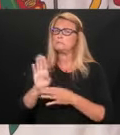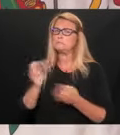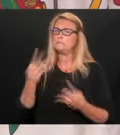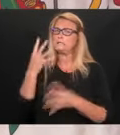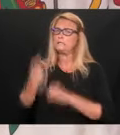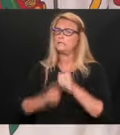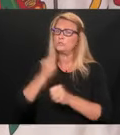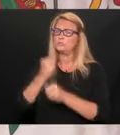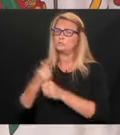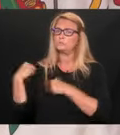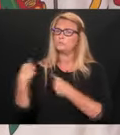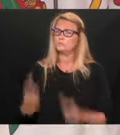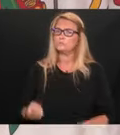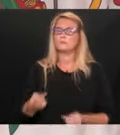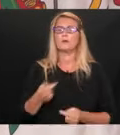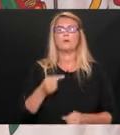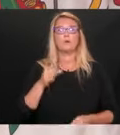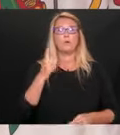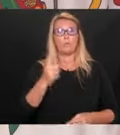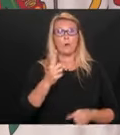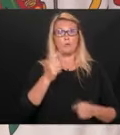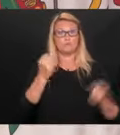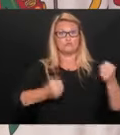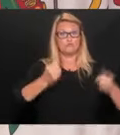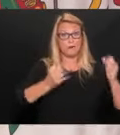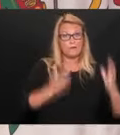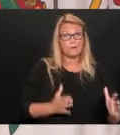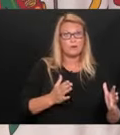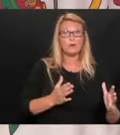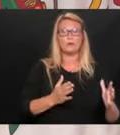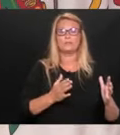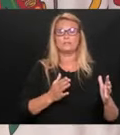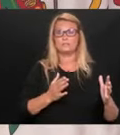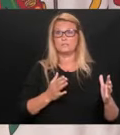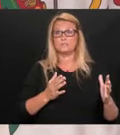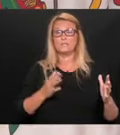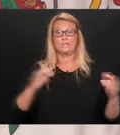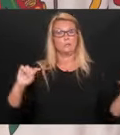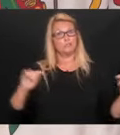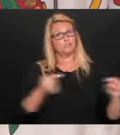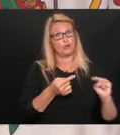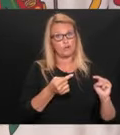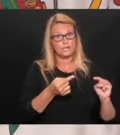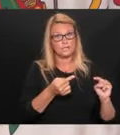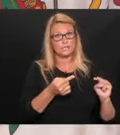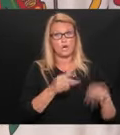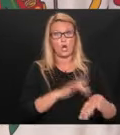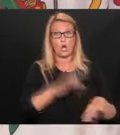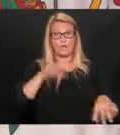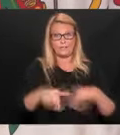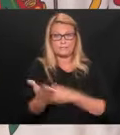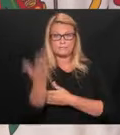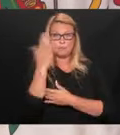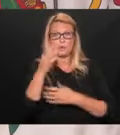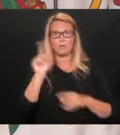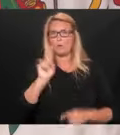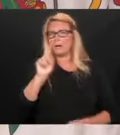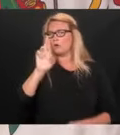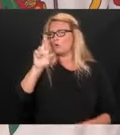One was an independent coal truck driver that was fatally injured early this morning in Randolph